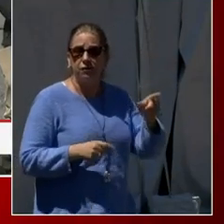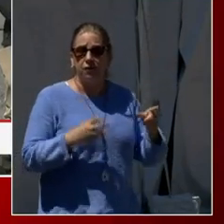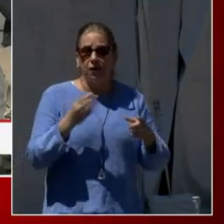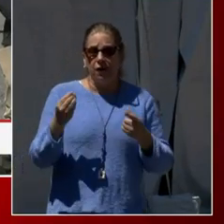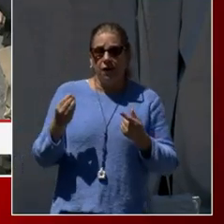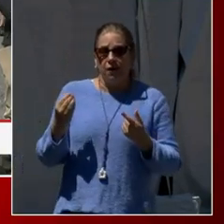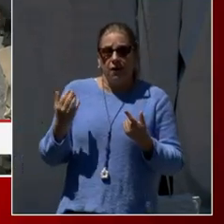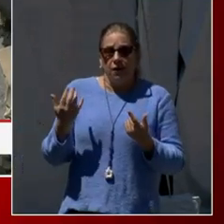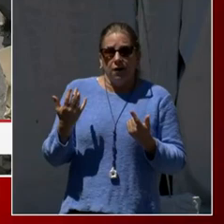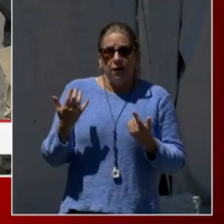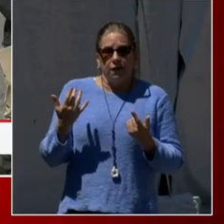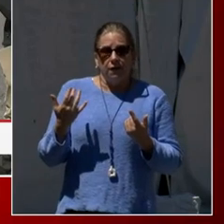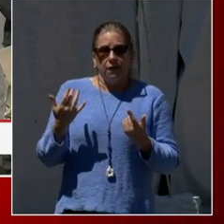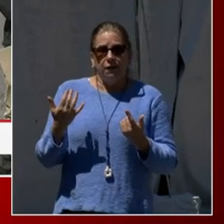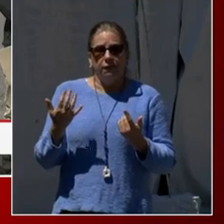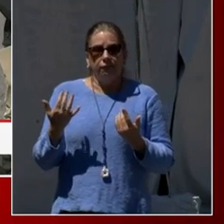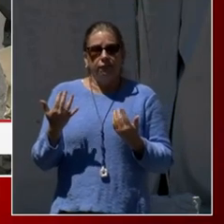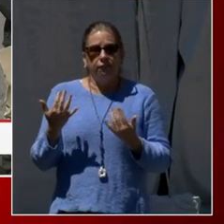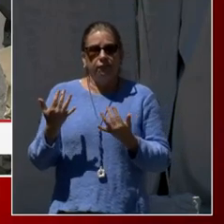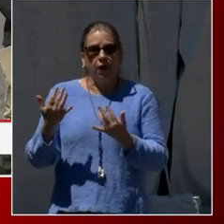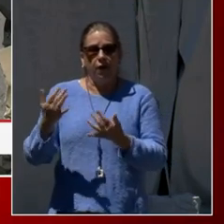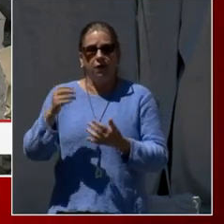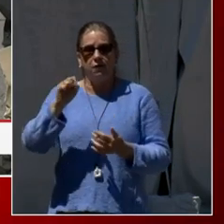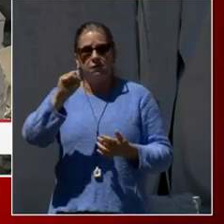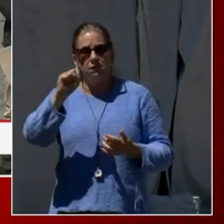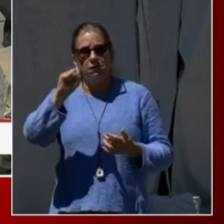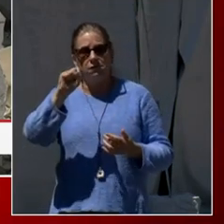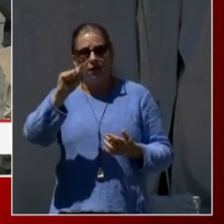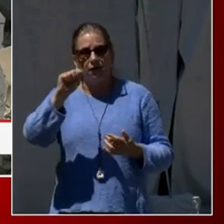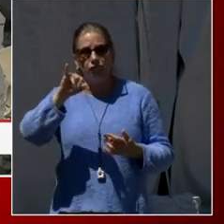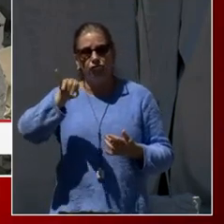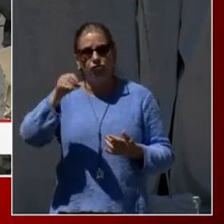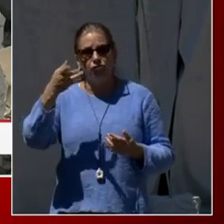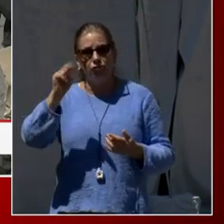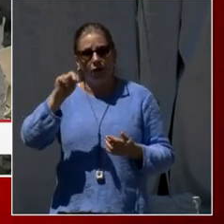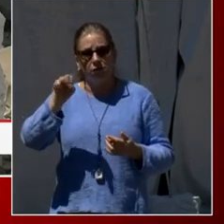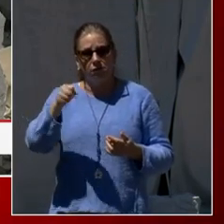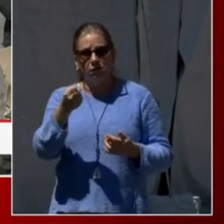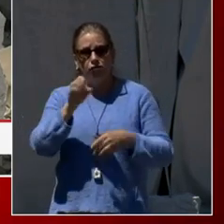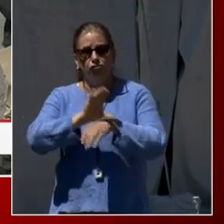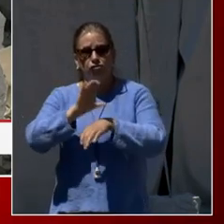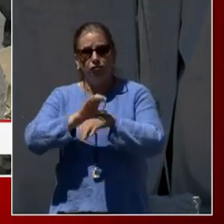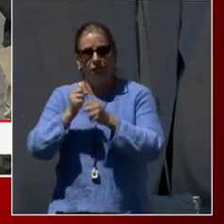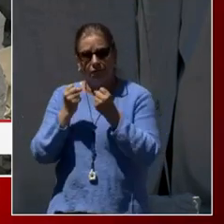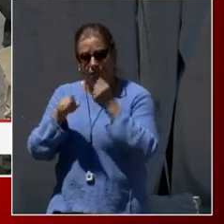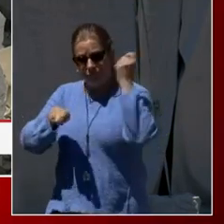all aware of, the historic St. John's Church down by Lafayette Square.